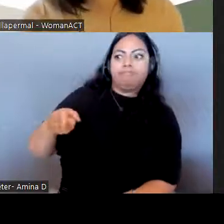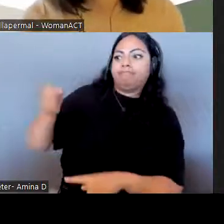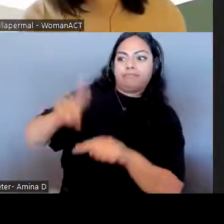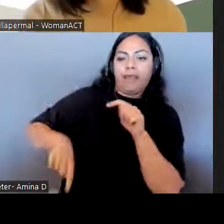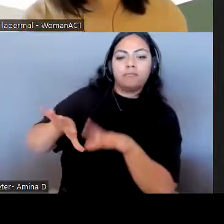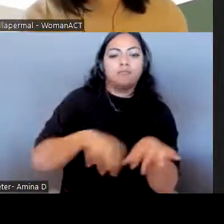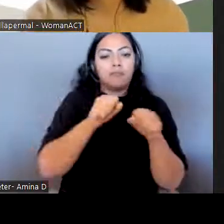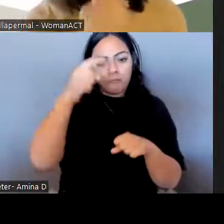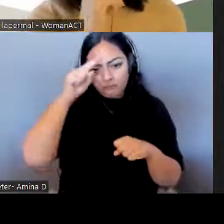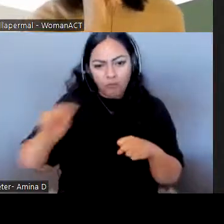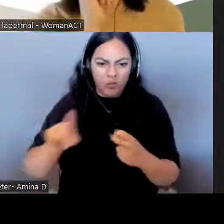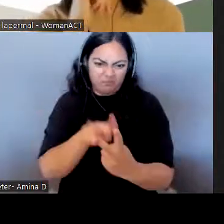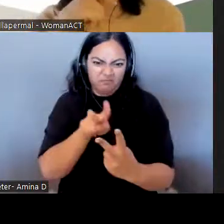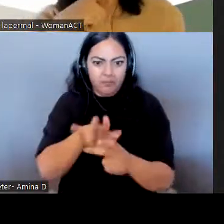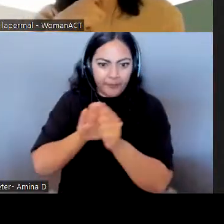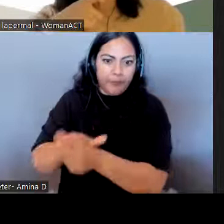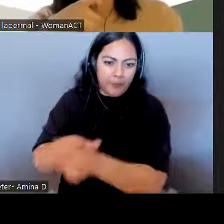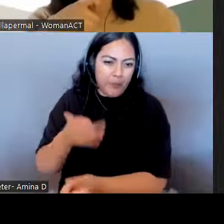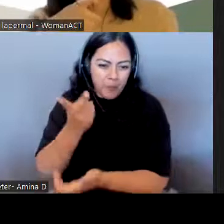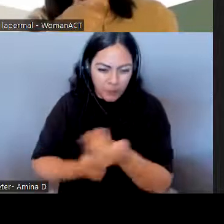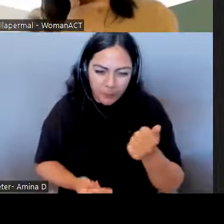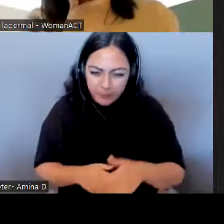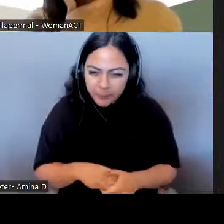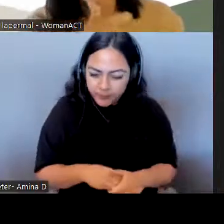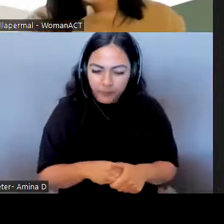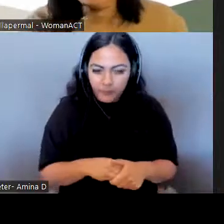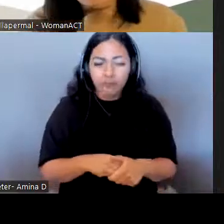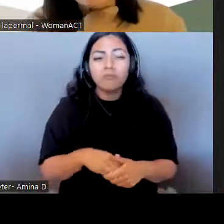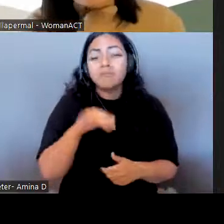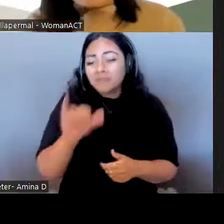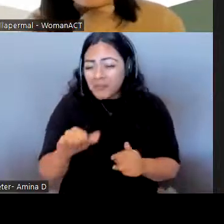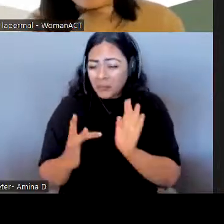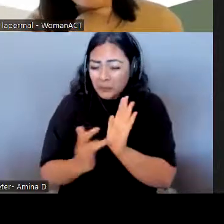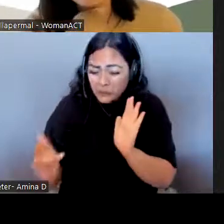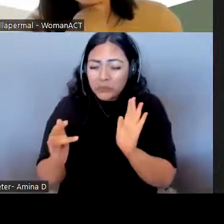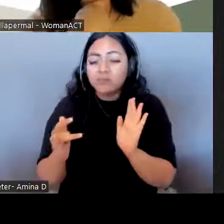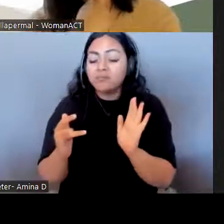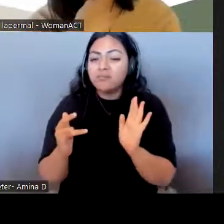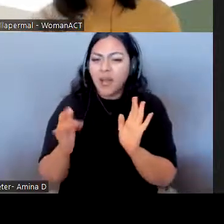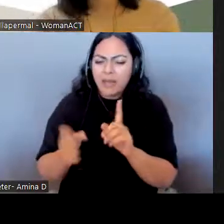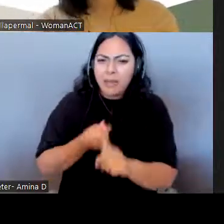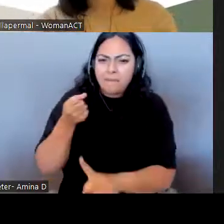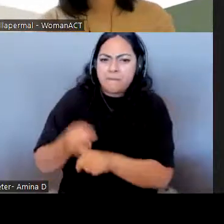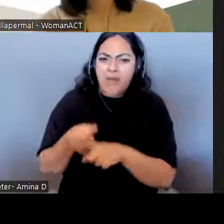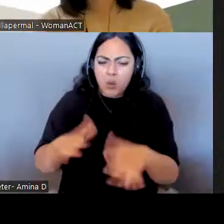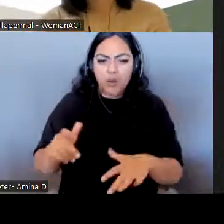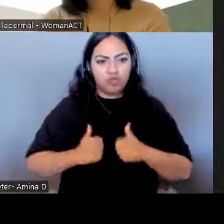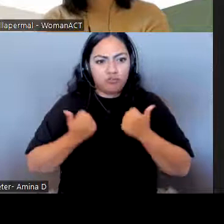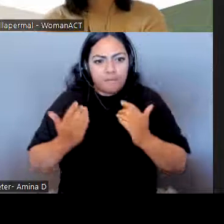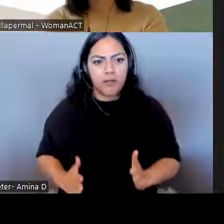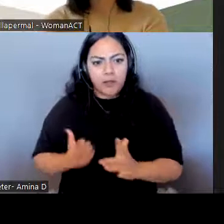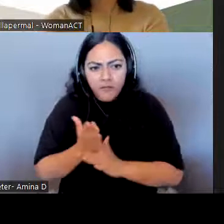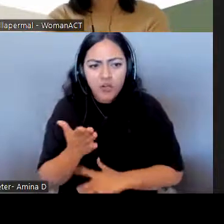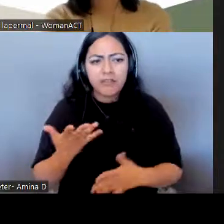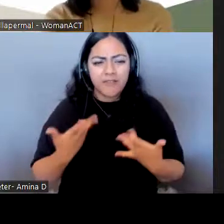of it. The source of abuse also had specific impacts on survivors. Women shared feelings of